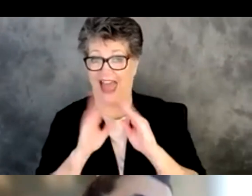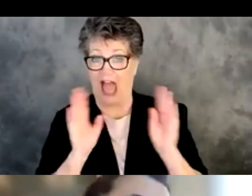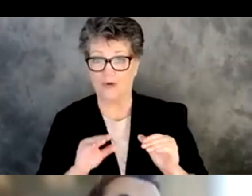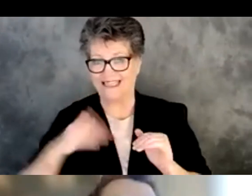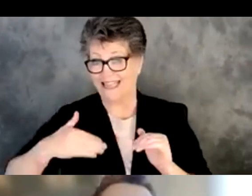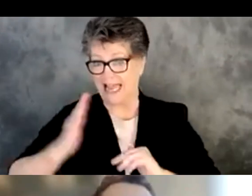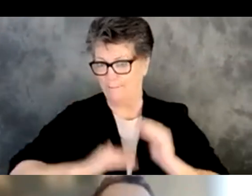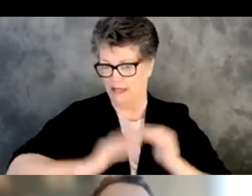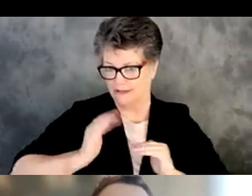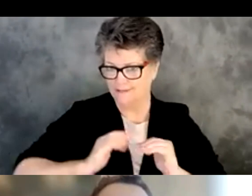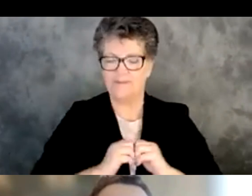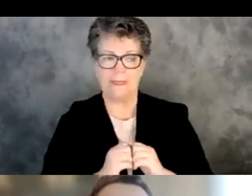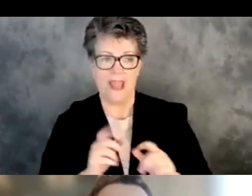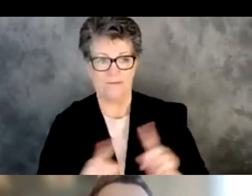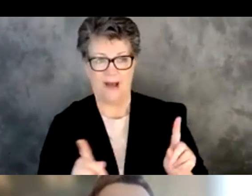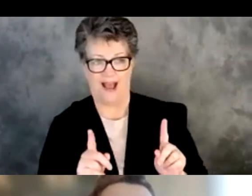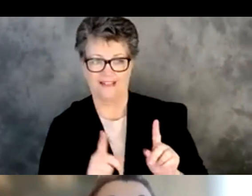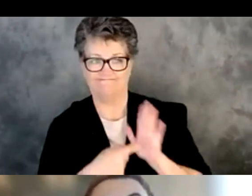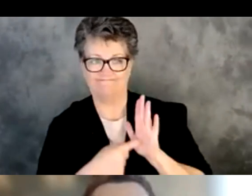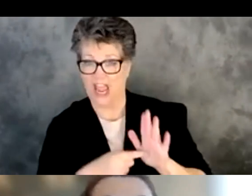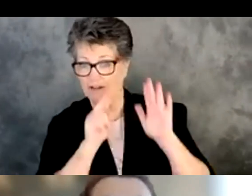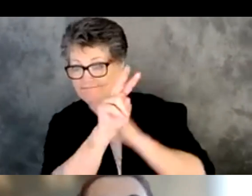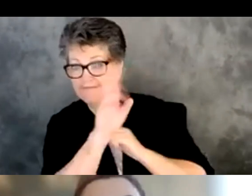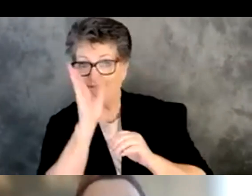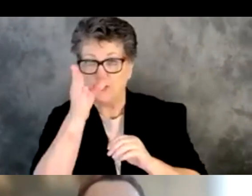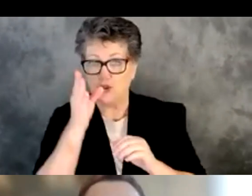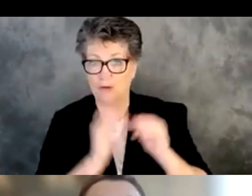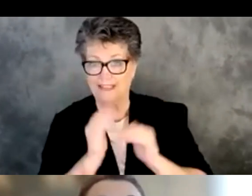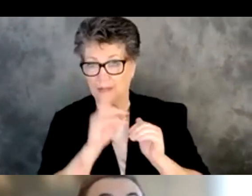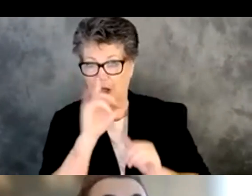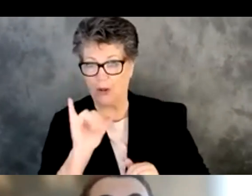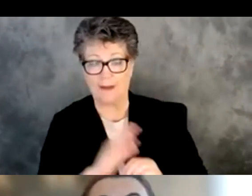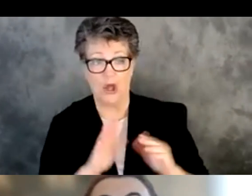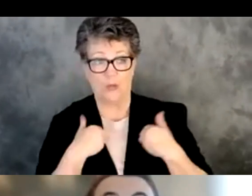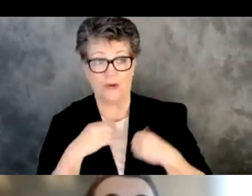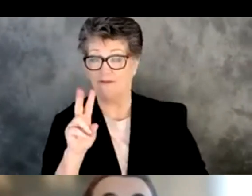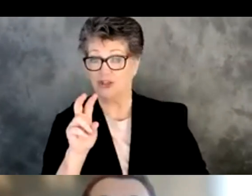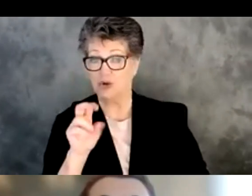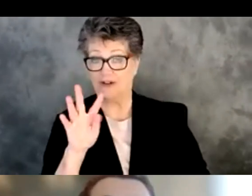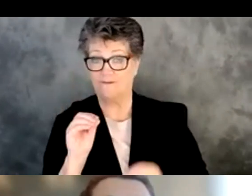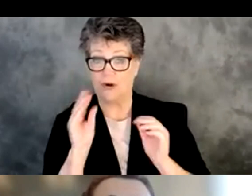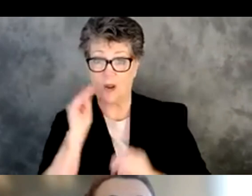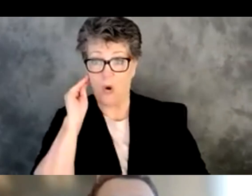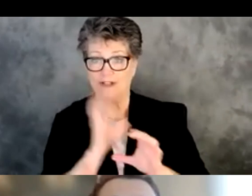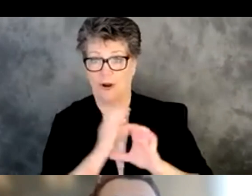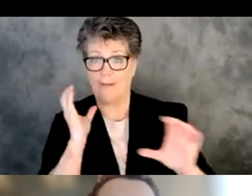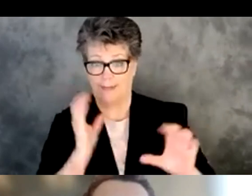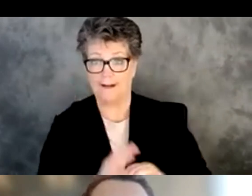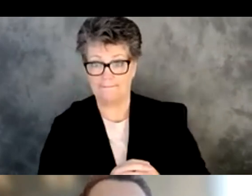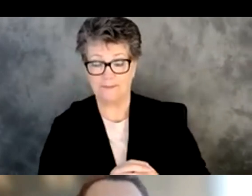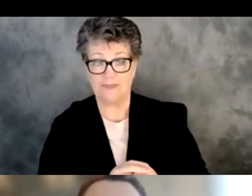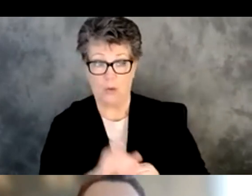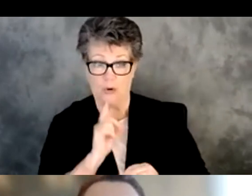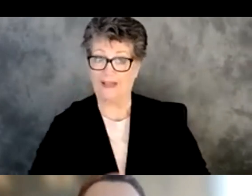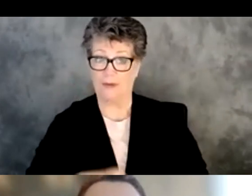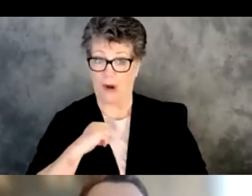built yet, but they're of the future buildings. And we have 240 homes in our pipeline. We're really